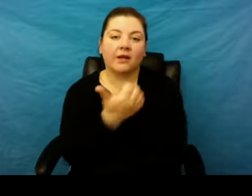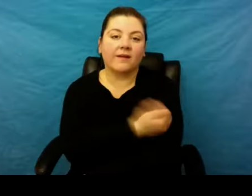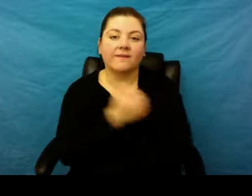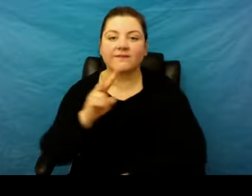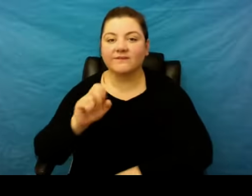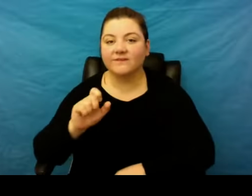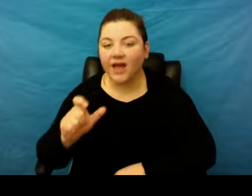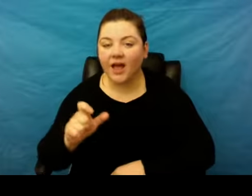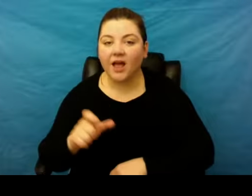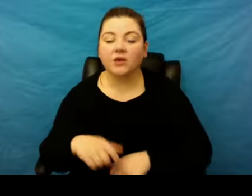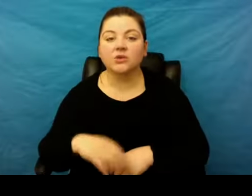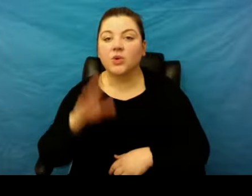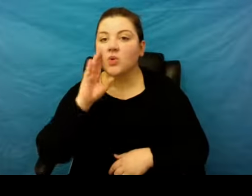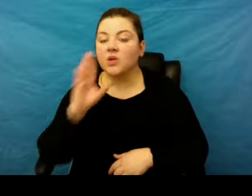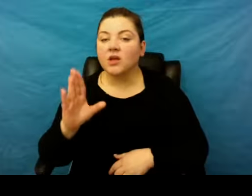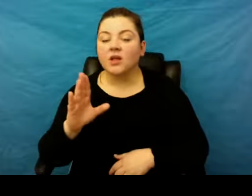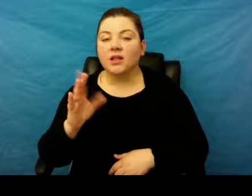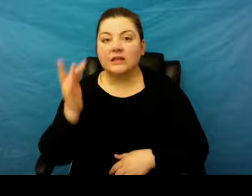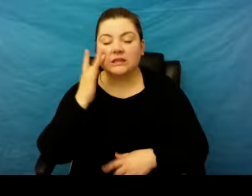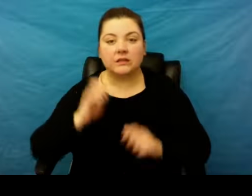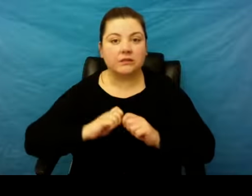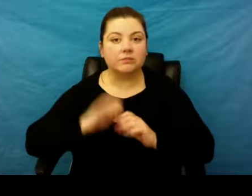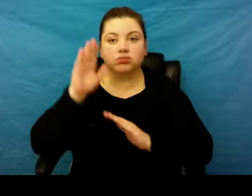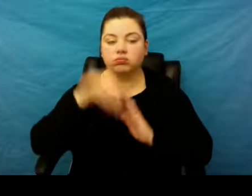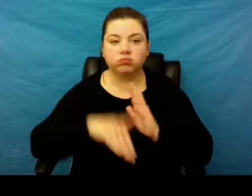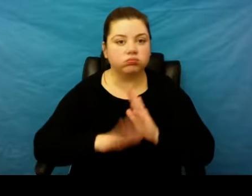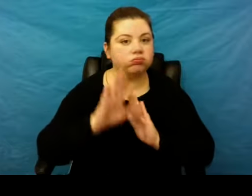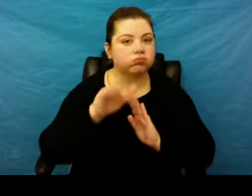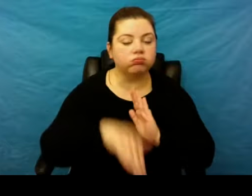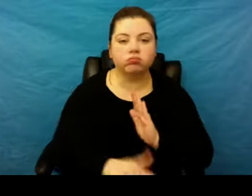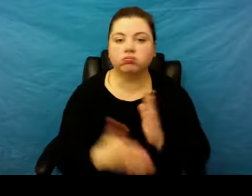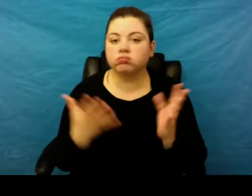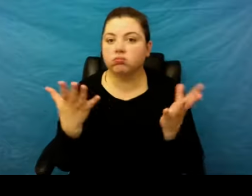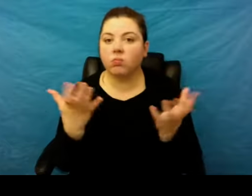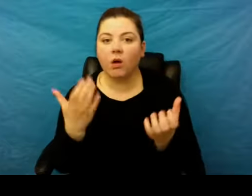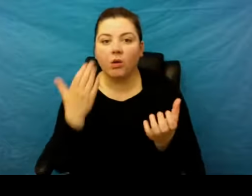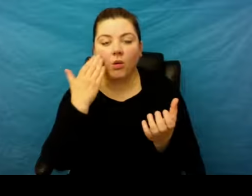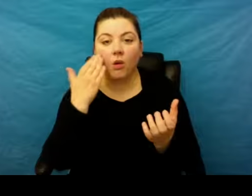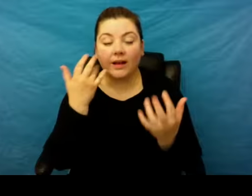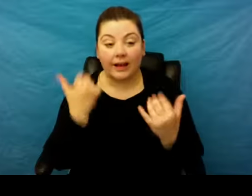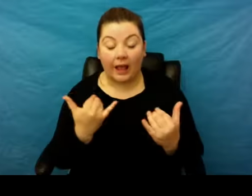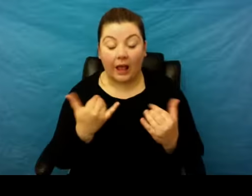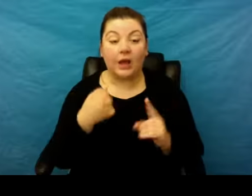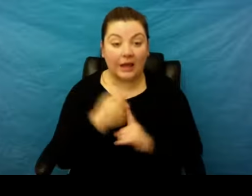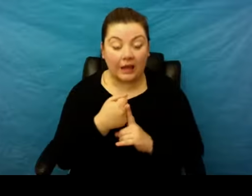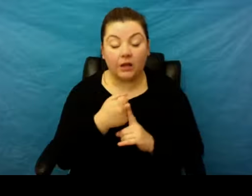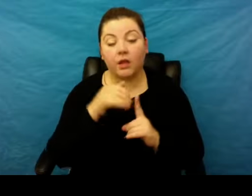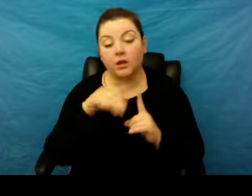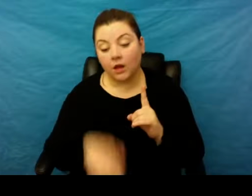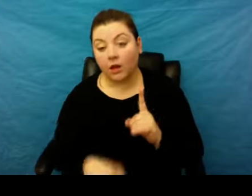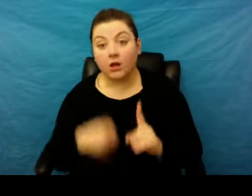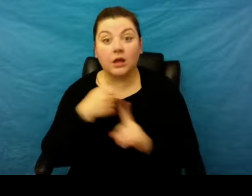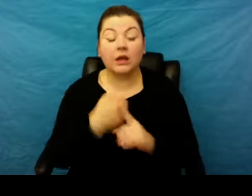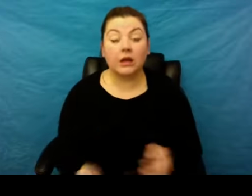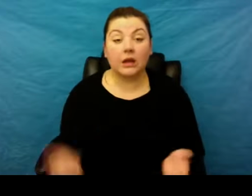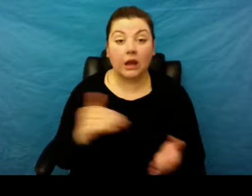spikes as people resume life? A related question. Do you anticipate second and third waves? Yes. So I think this